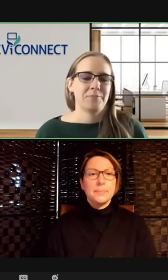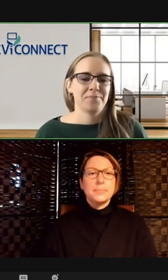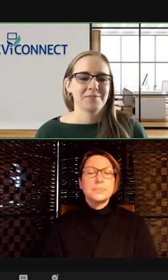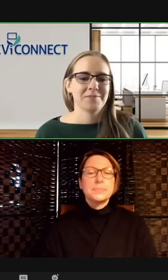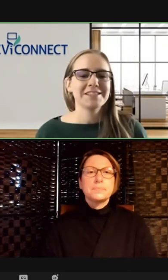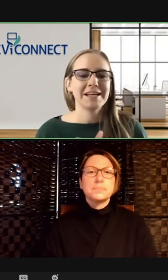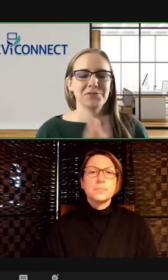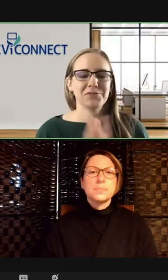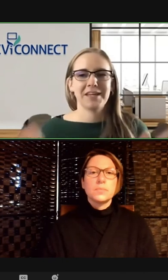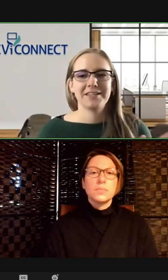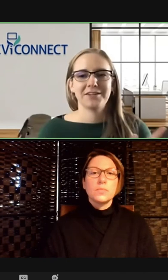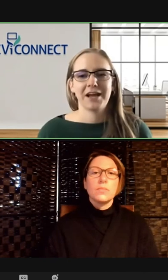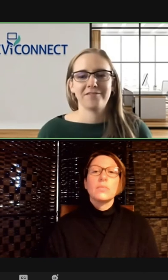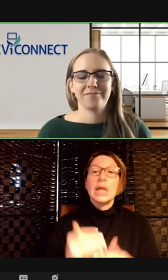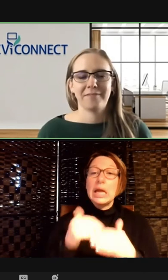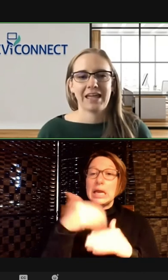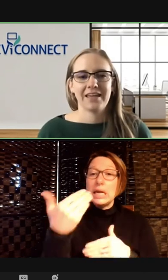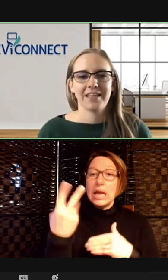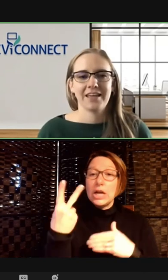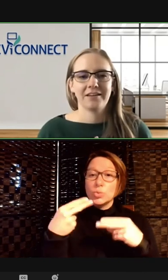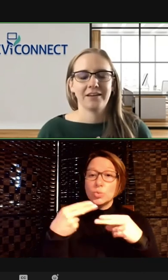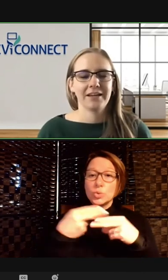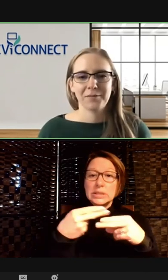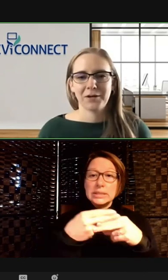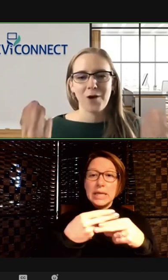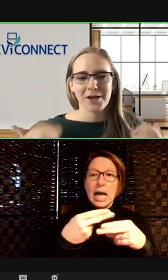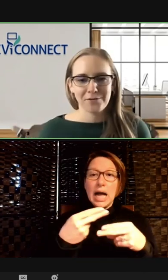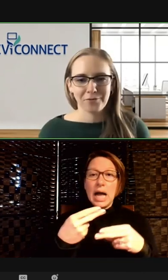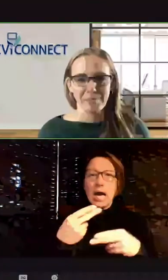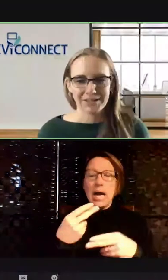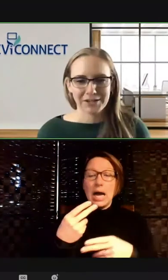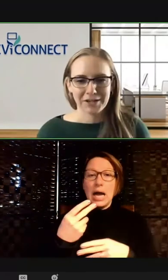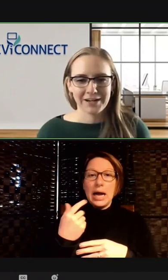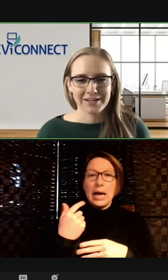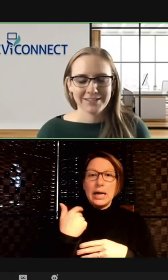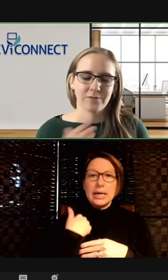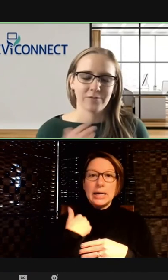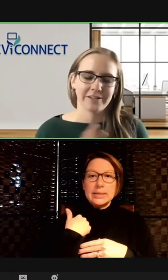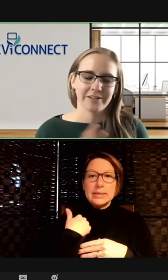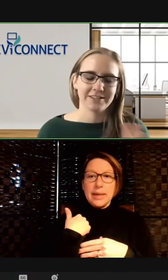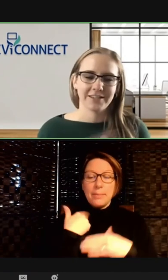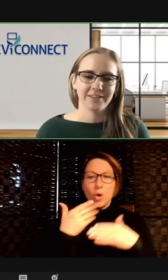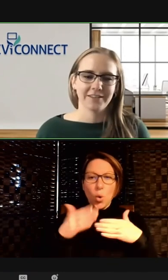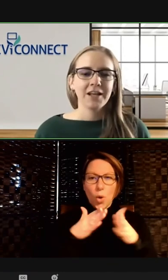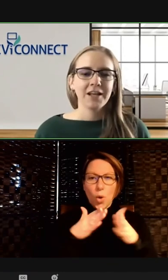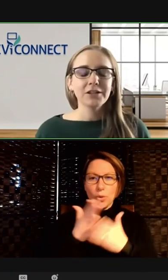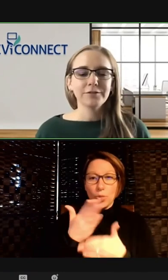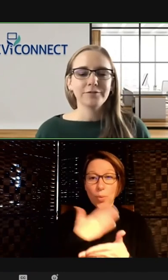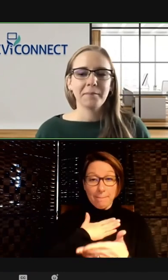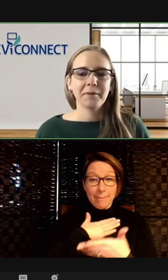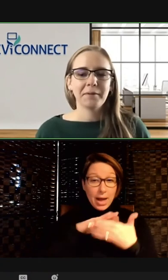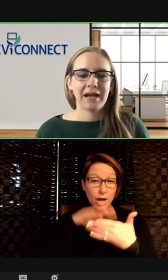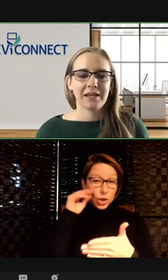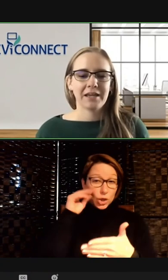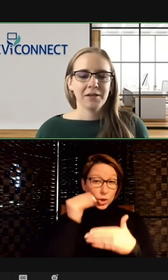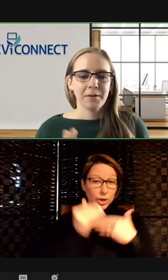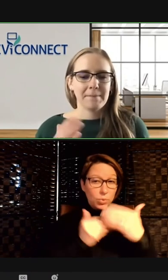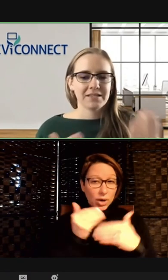is, these next 2 slides are kind of my, again, I'm going to walk you through my learning process, and hopefully you guys can learn